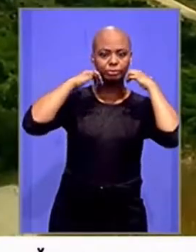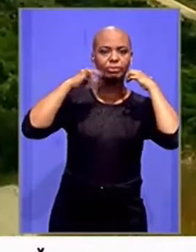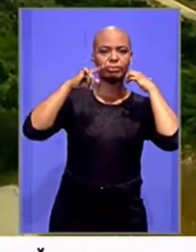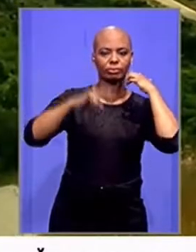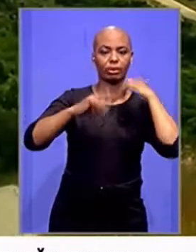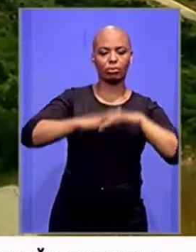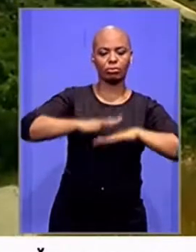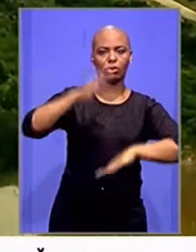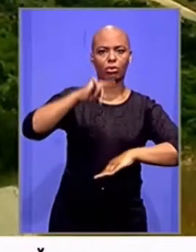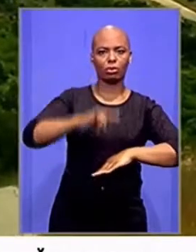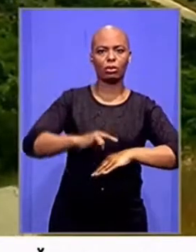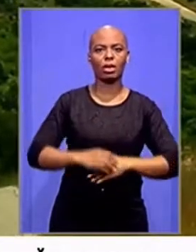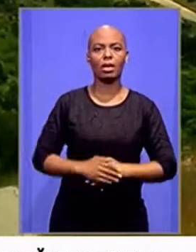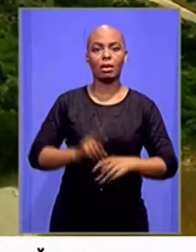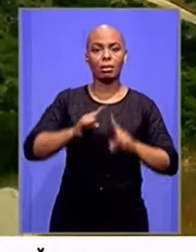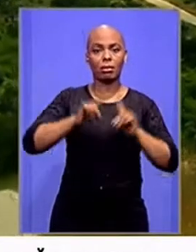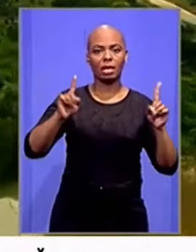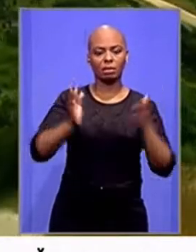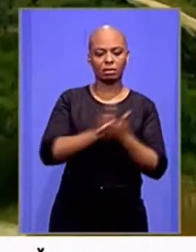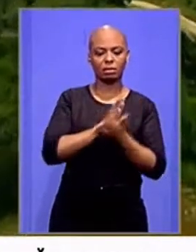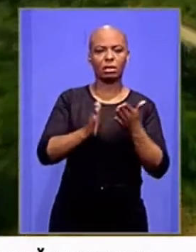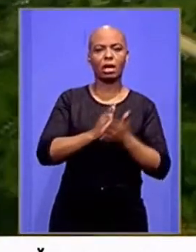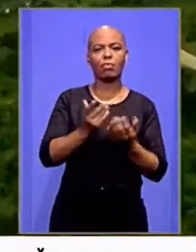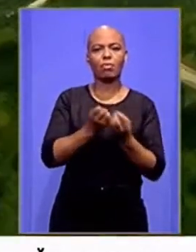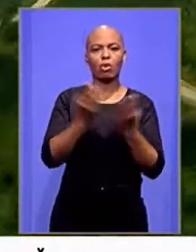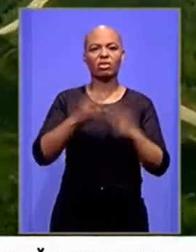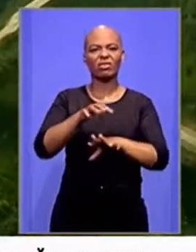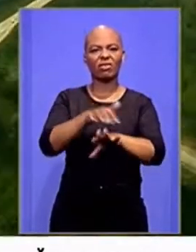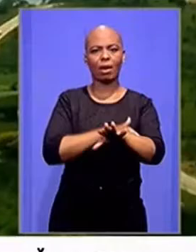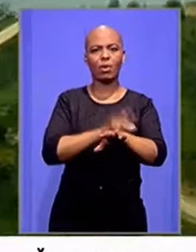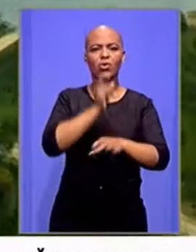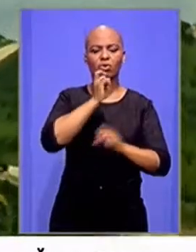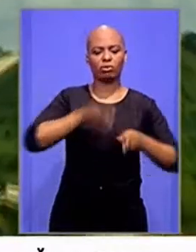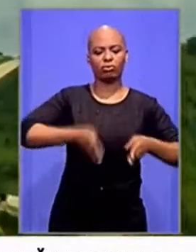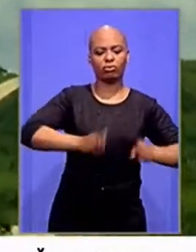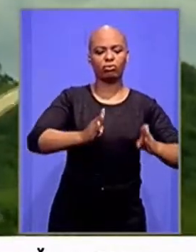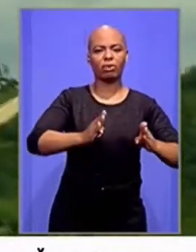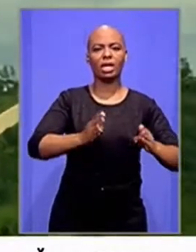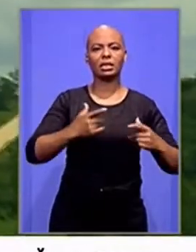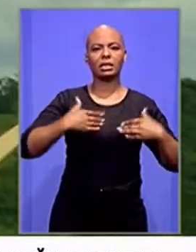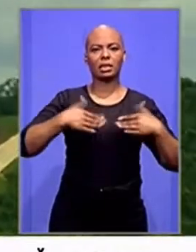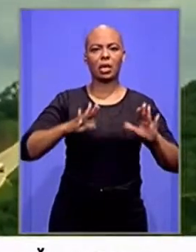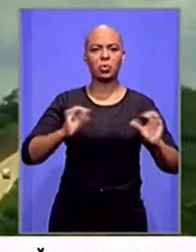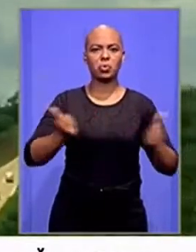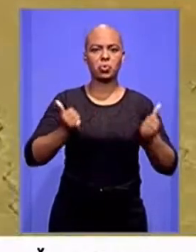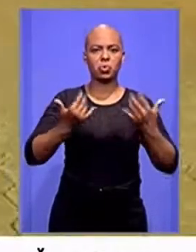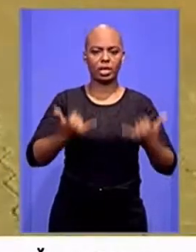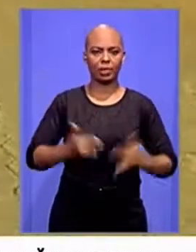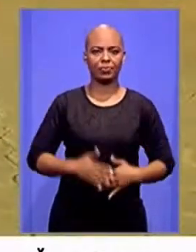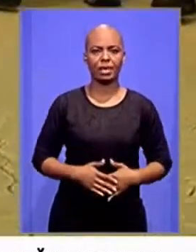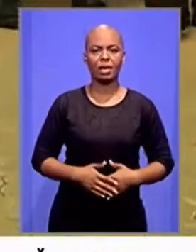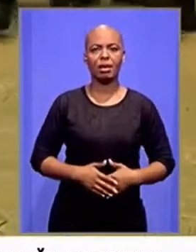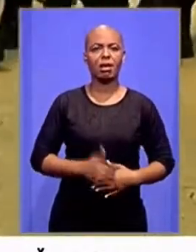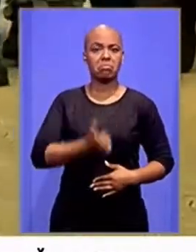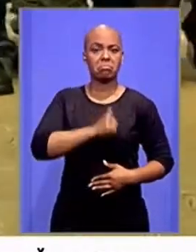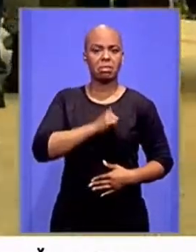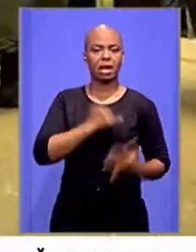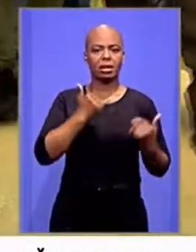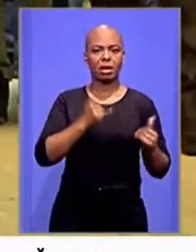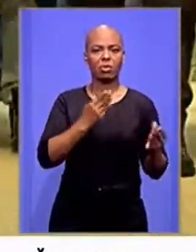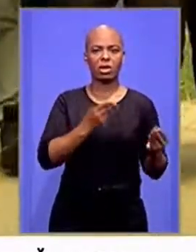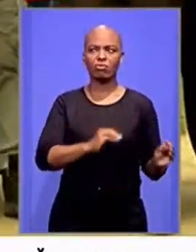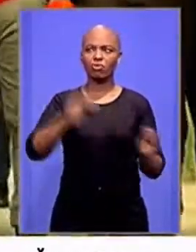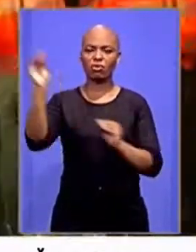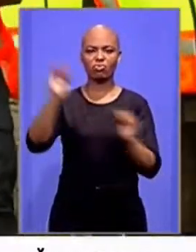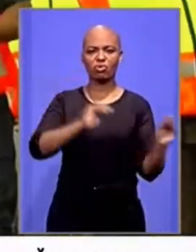mmila wo o setse o thomile go šomišwa ke balemi ba lefelo le. Ga bjale balemi bao ba kgona go romela ditšweletšwa tša bona mebarakeng